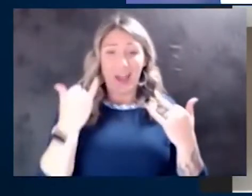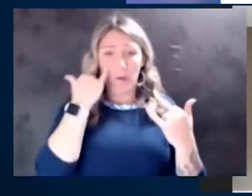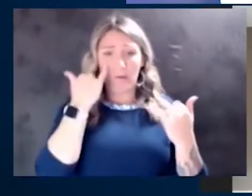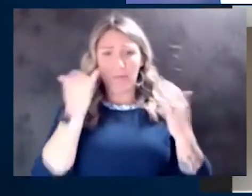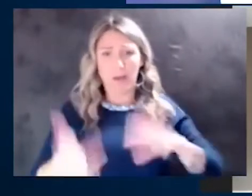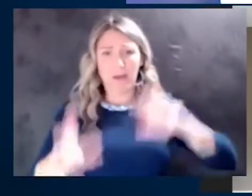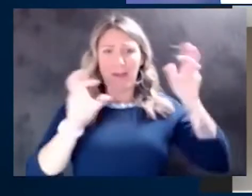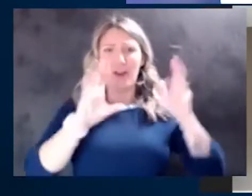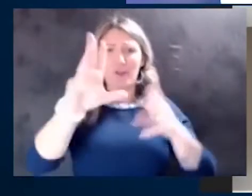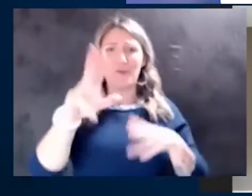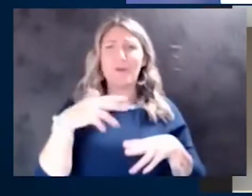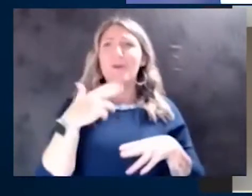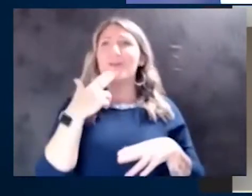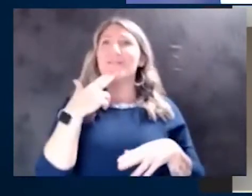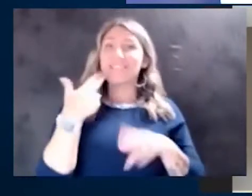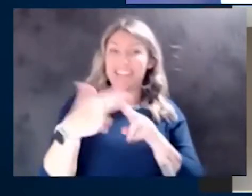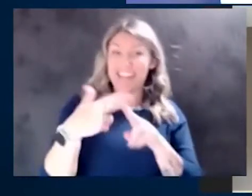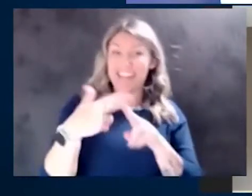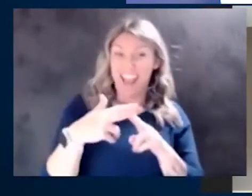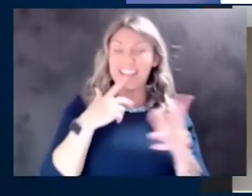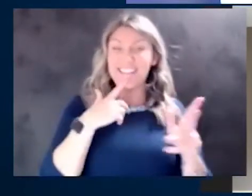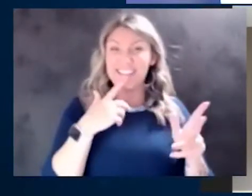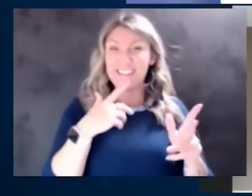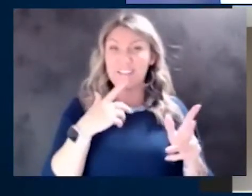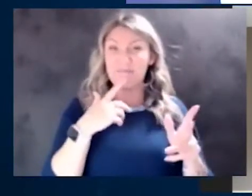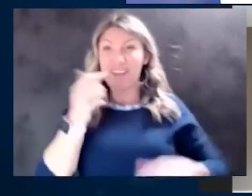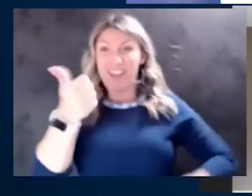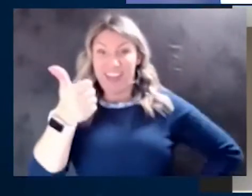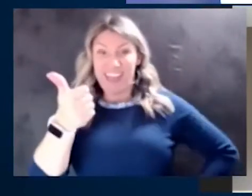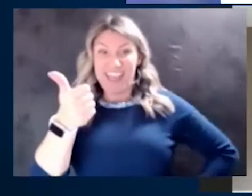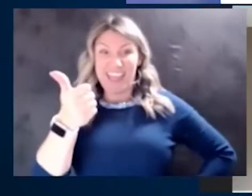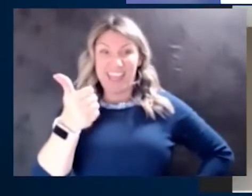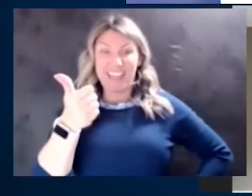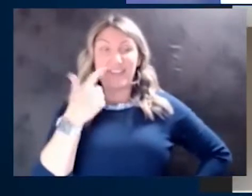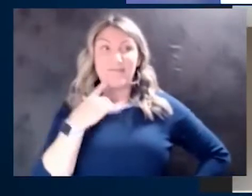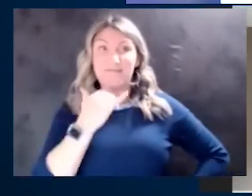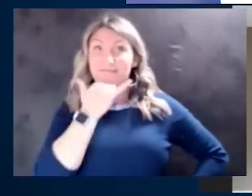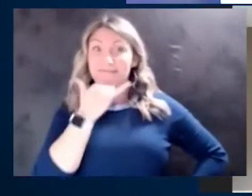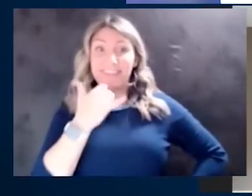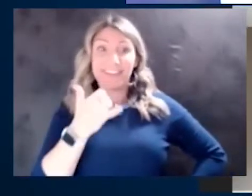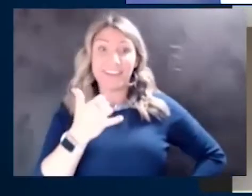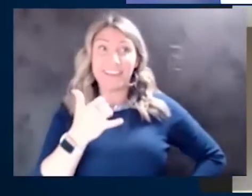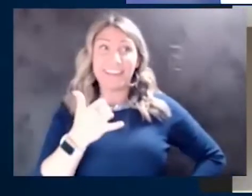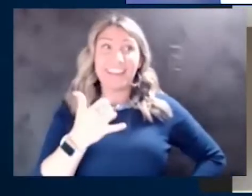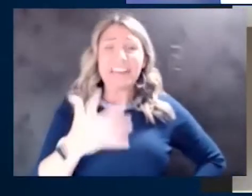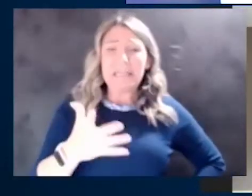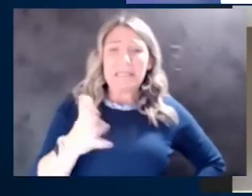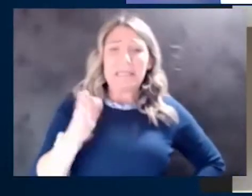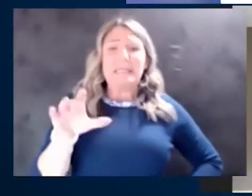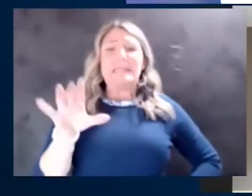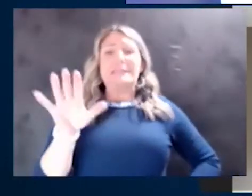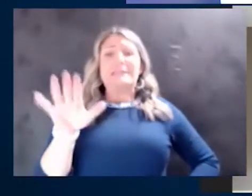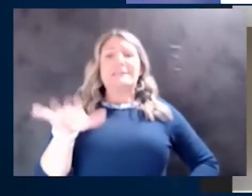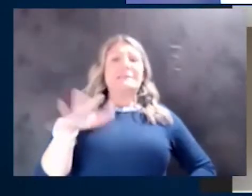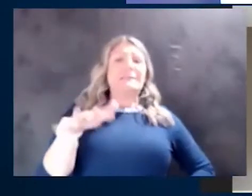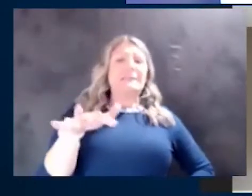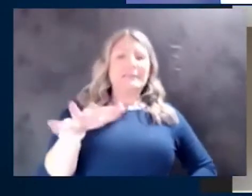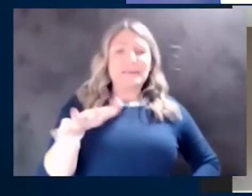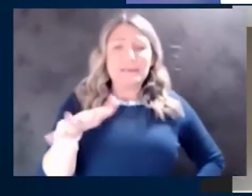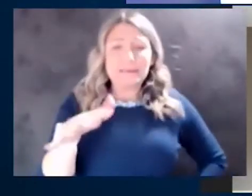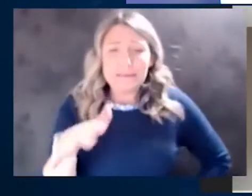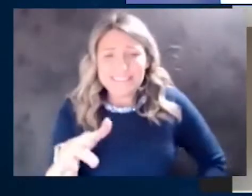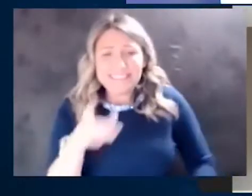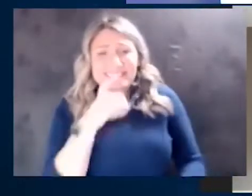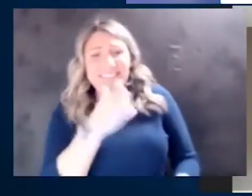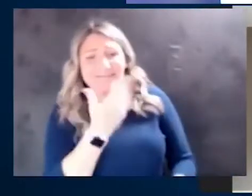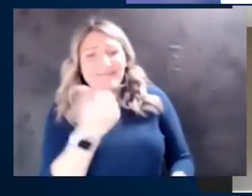I expect a thumbs up. If I mess with it, just give me the kind of sign that says, okay, you